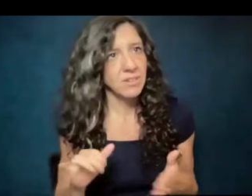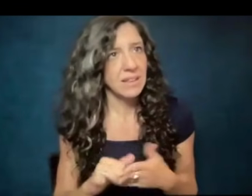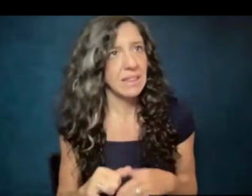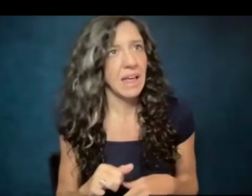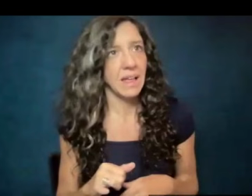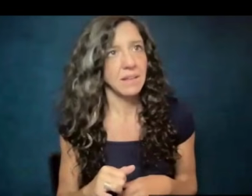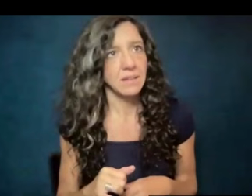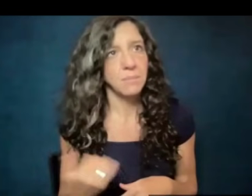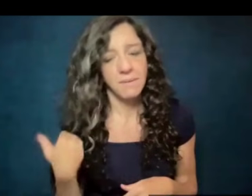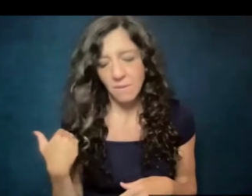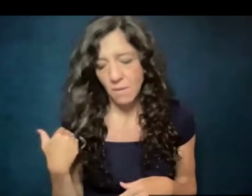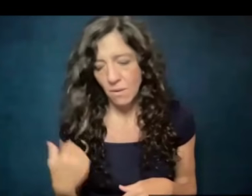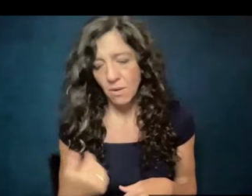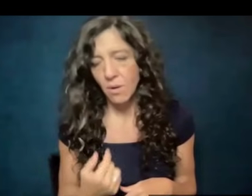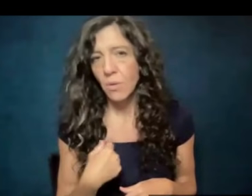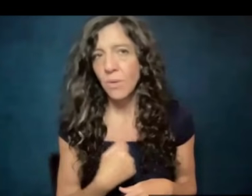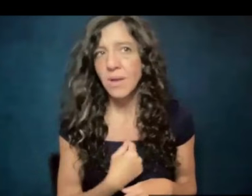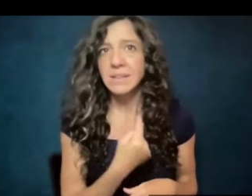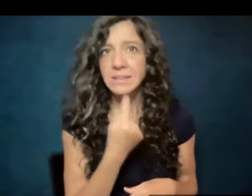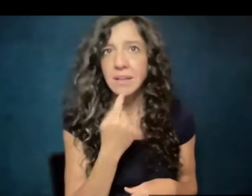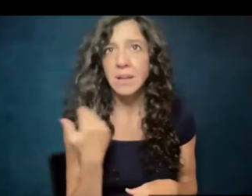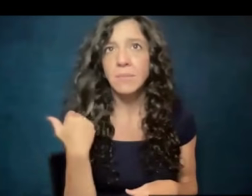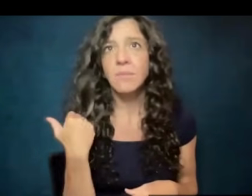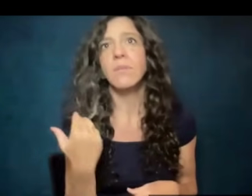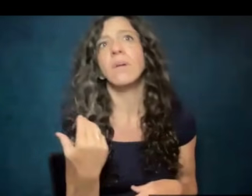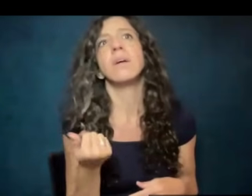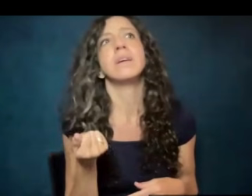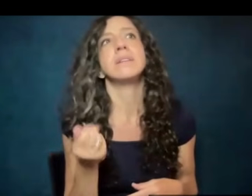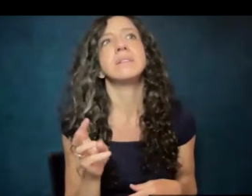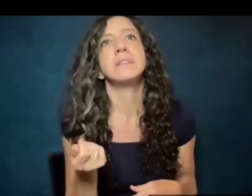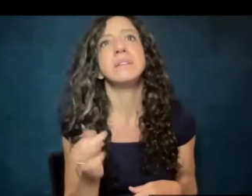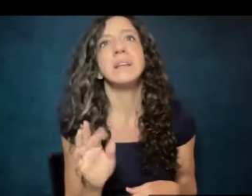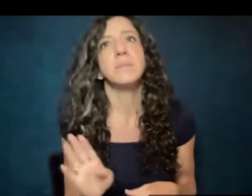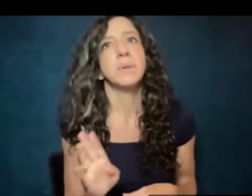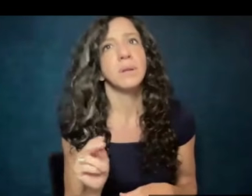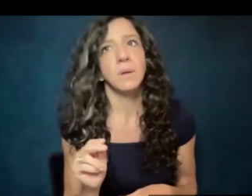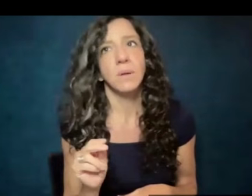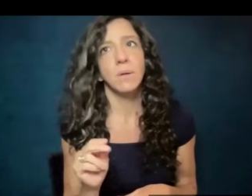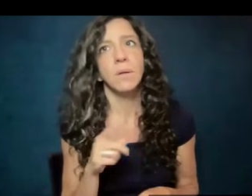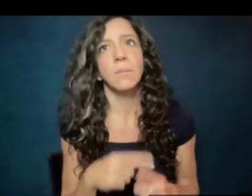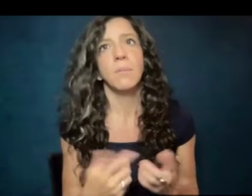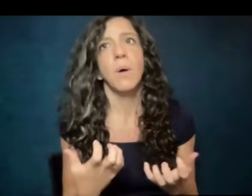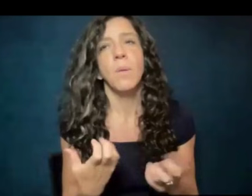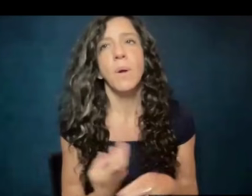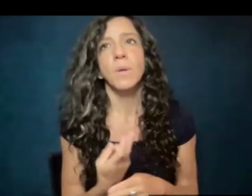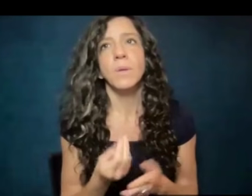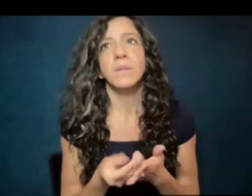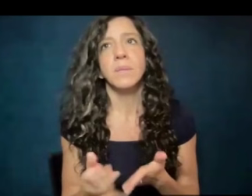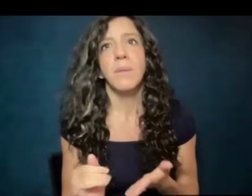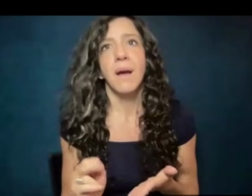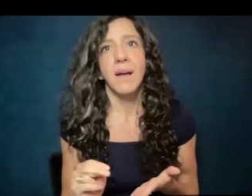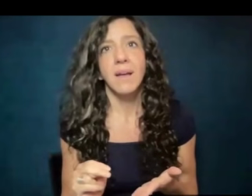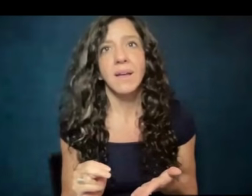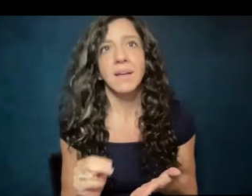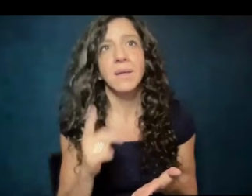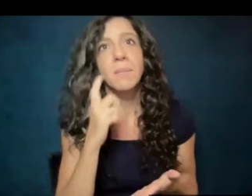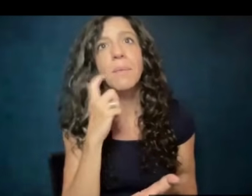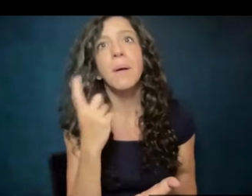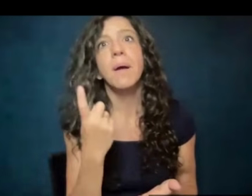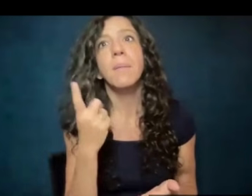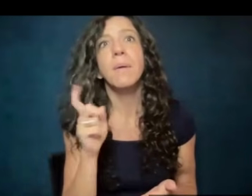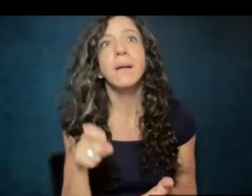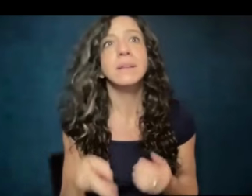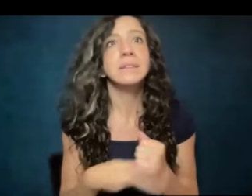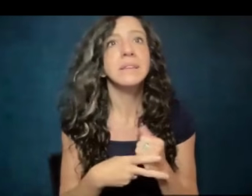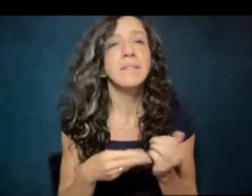We have just said we don't want 1619B now. We want to use the buy-in, because somebody needs to save some money to buy a